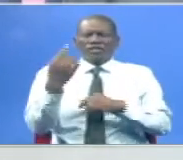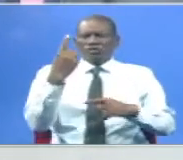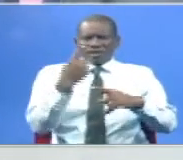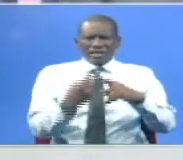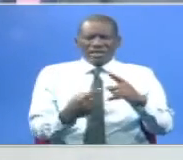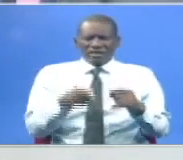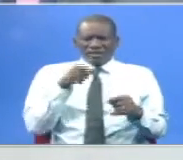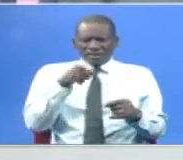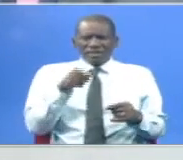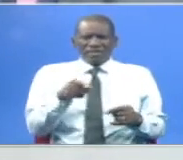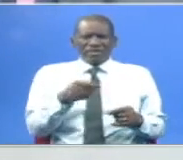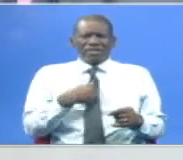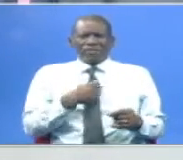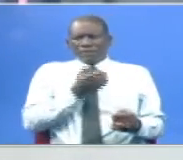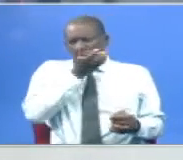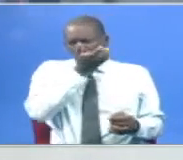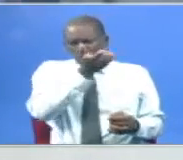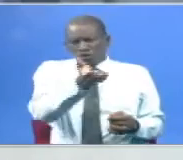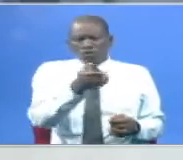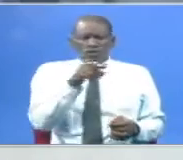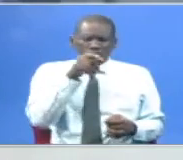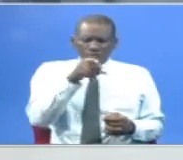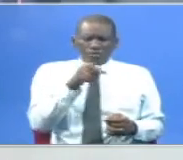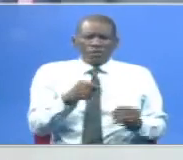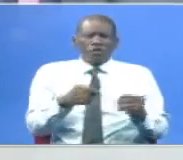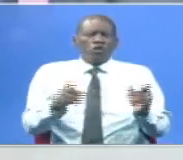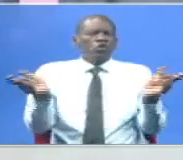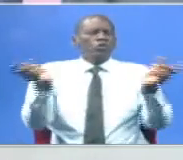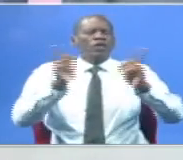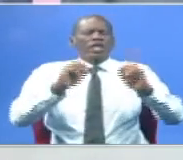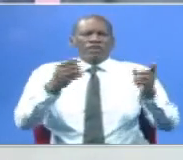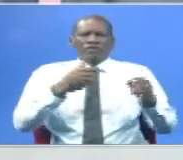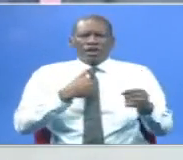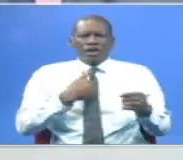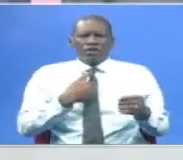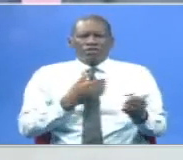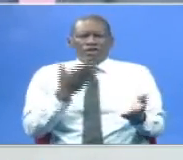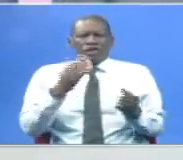this has been thrown out of the window. We never have any wholesale cap.